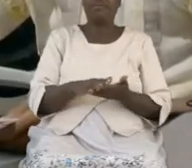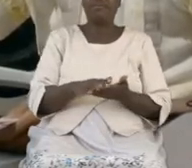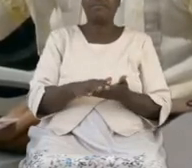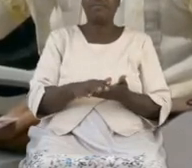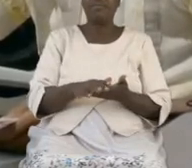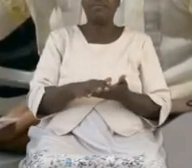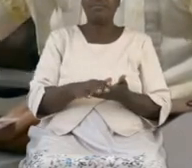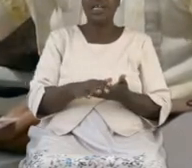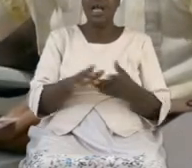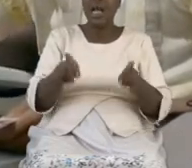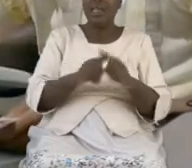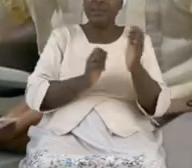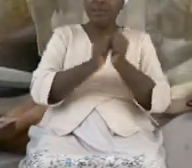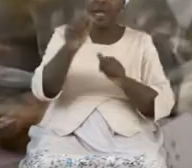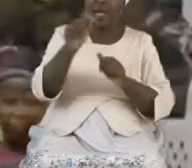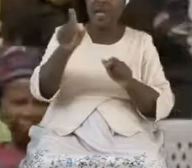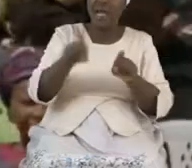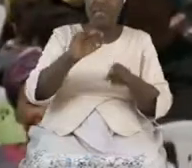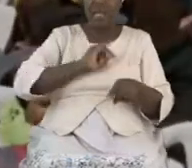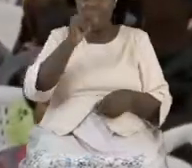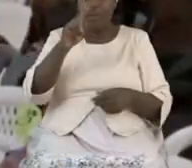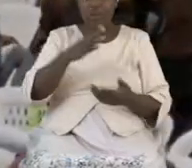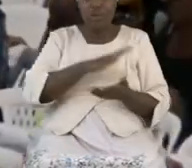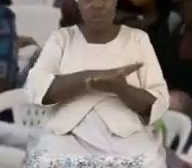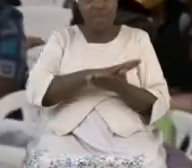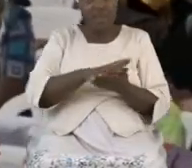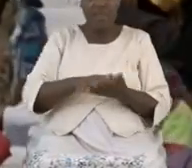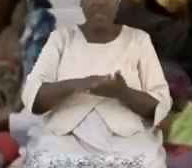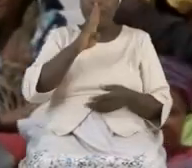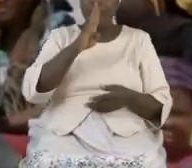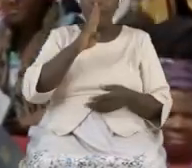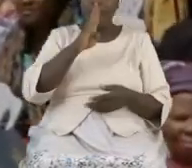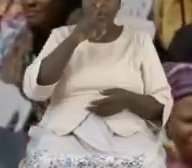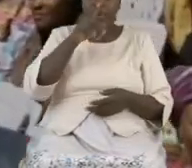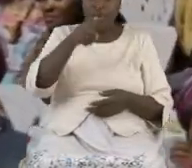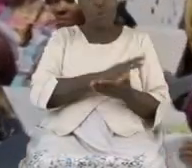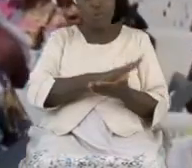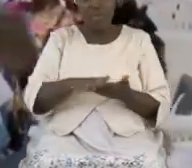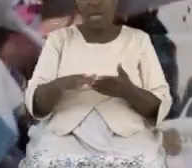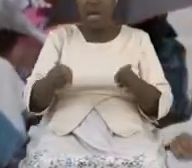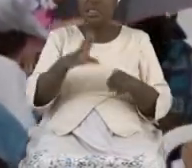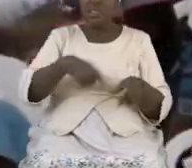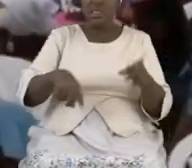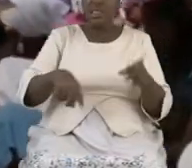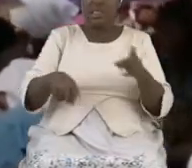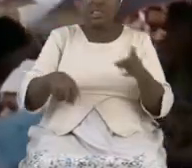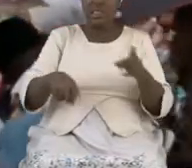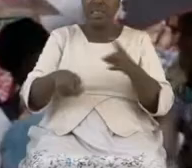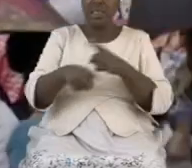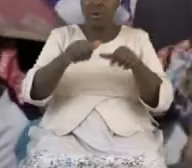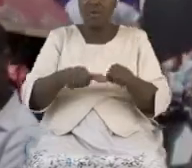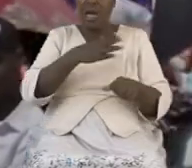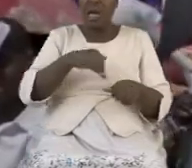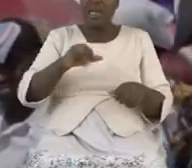holy, be ye holy. As the days go by and I remain holy, be ye